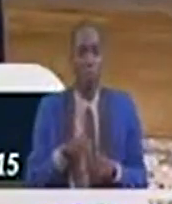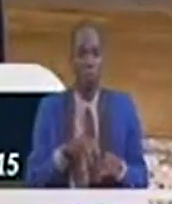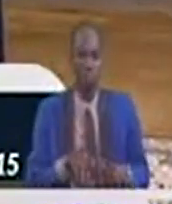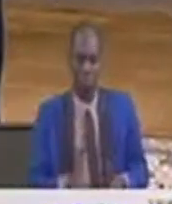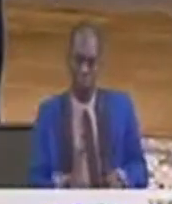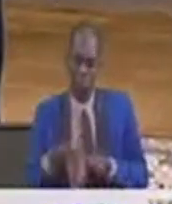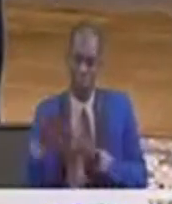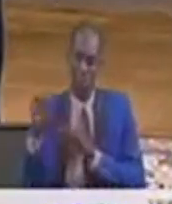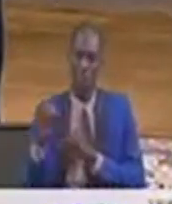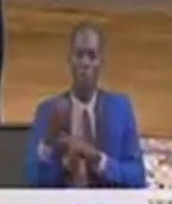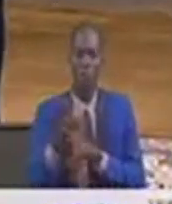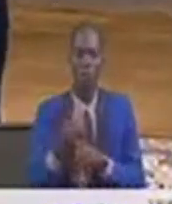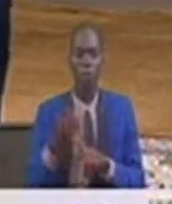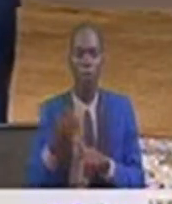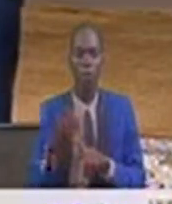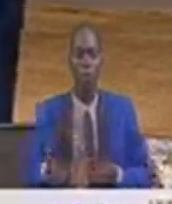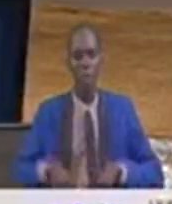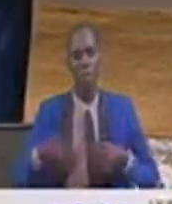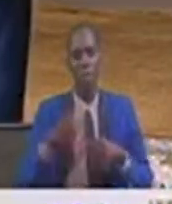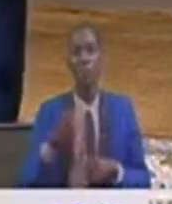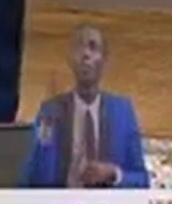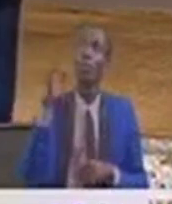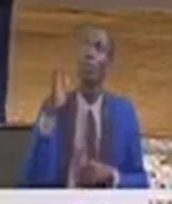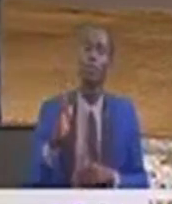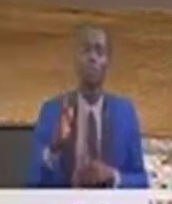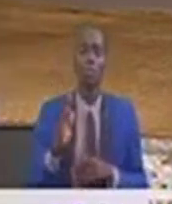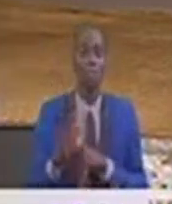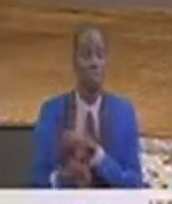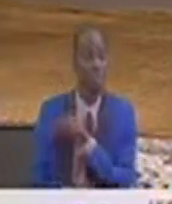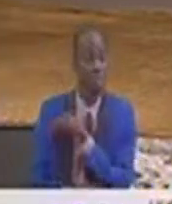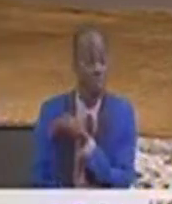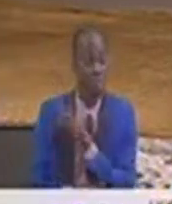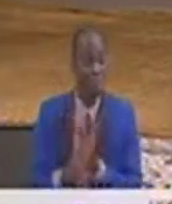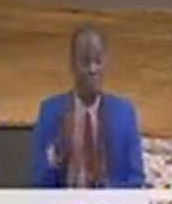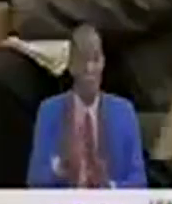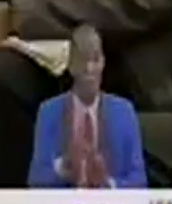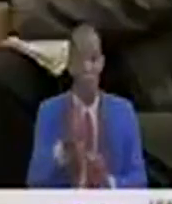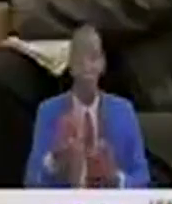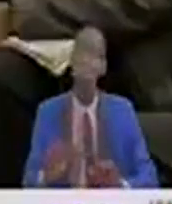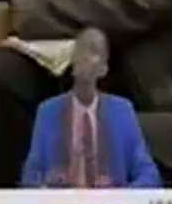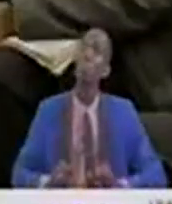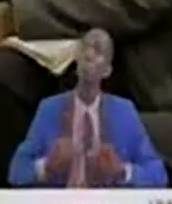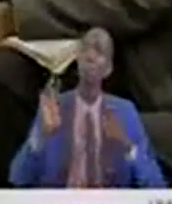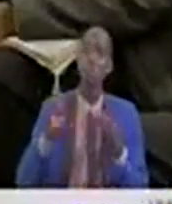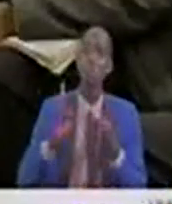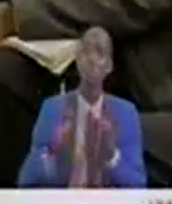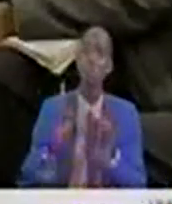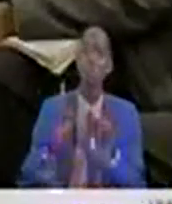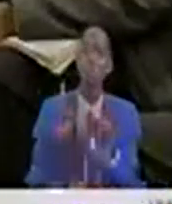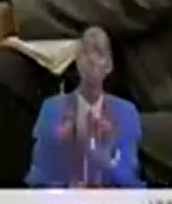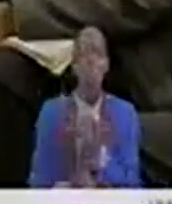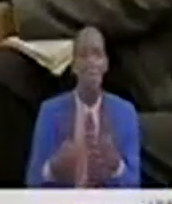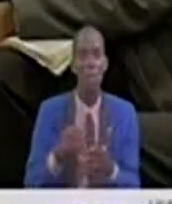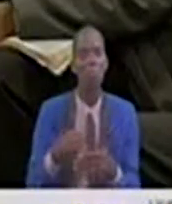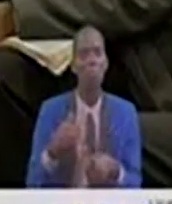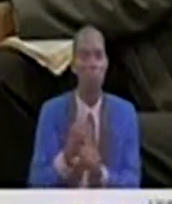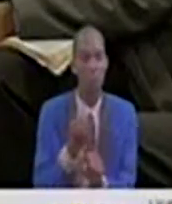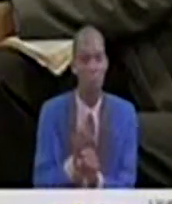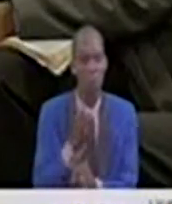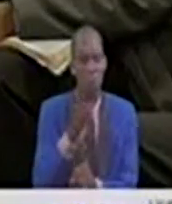from the living God. Temptation, if you yield to temptation, it makes you to